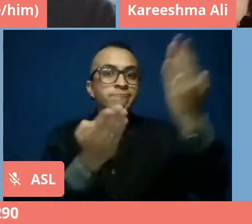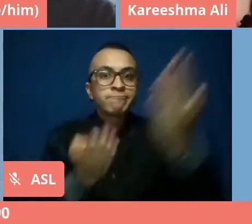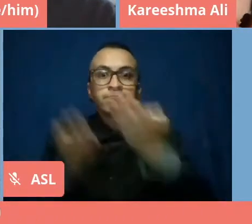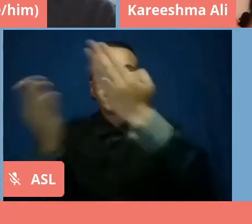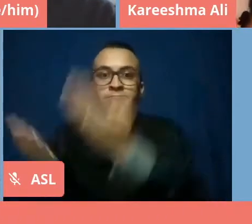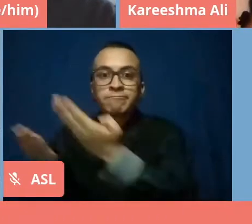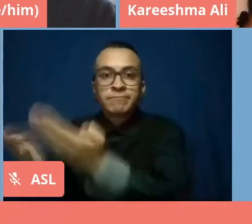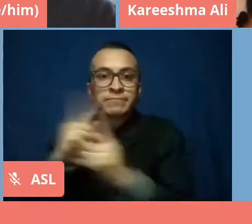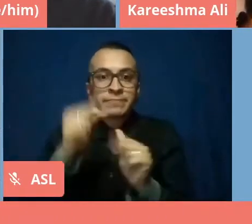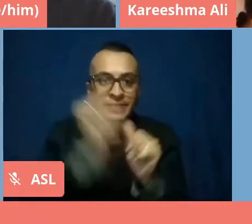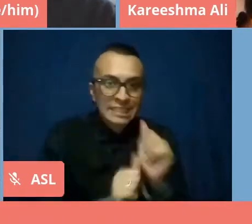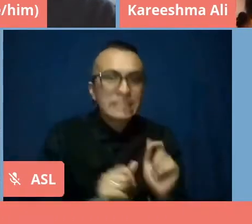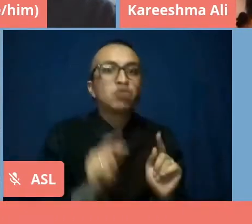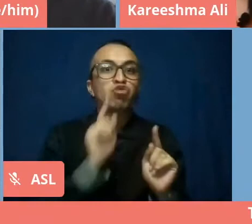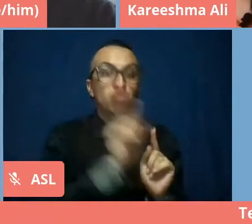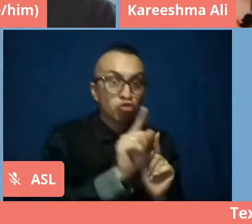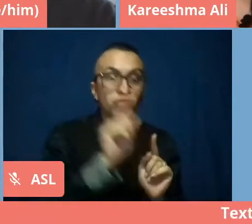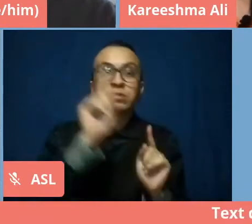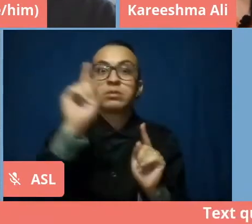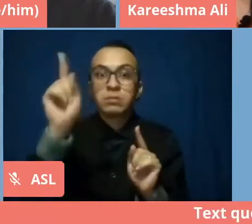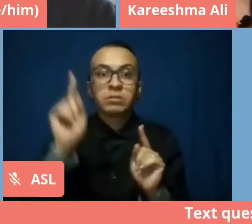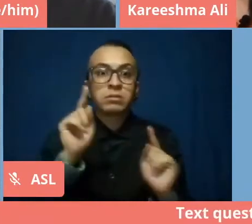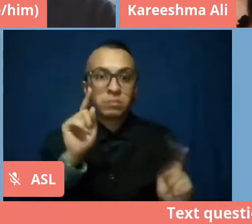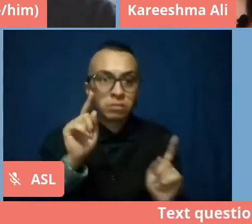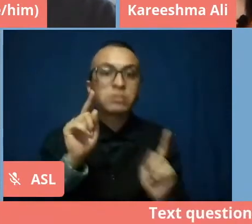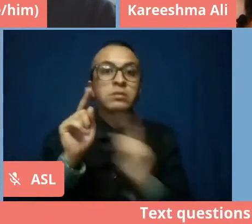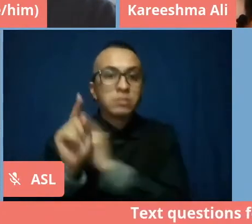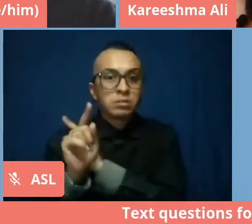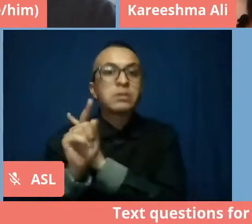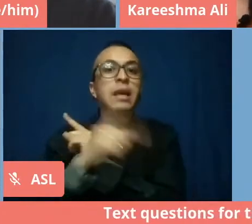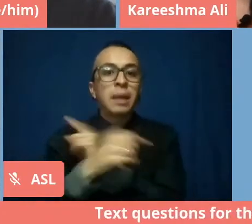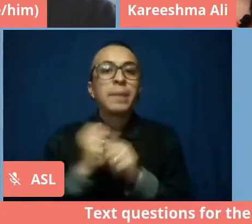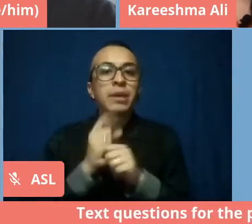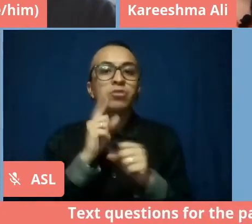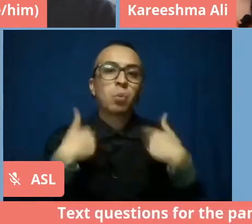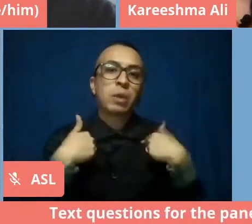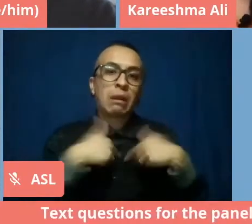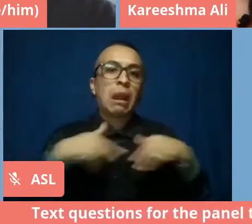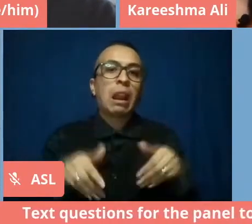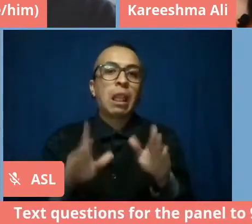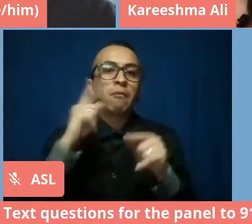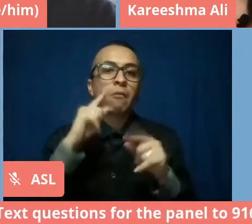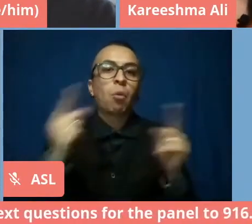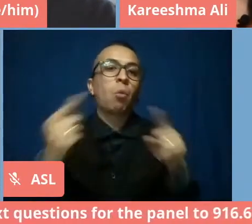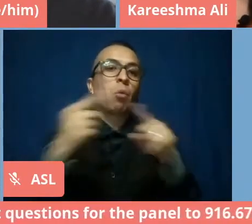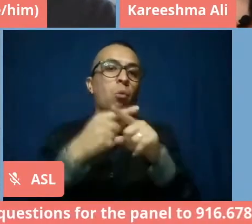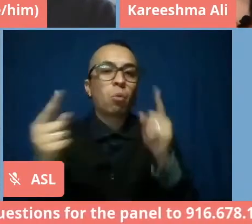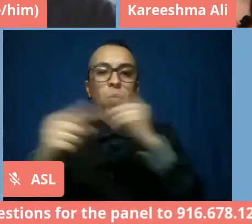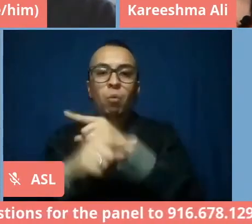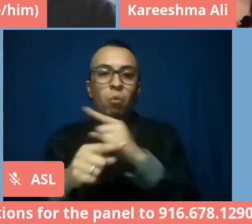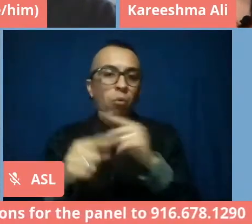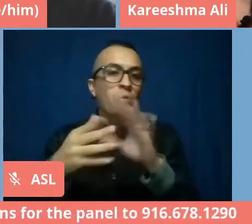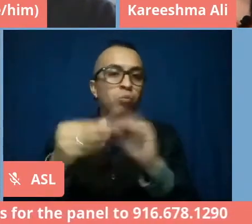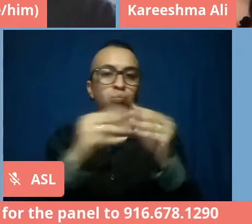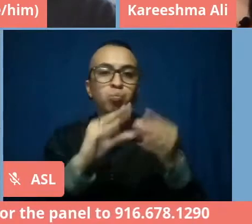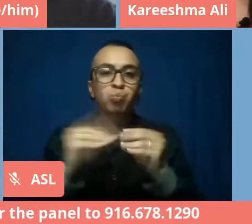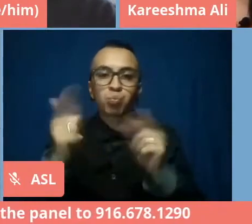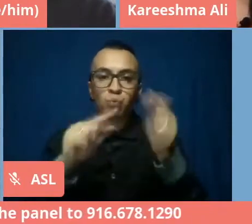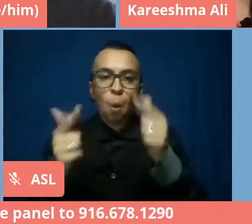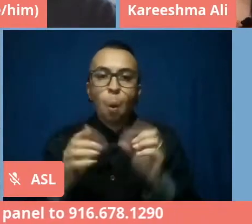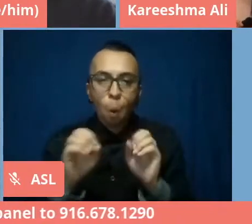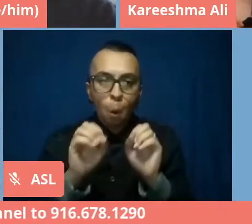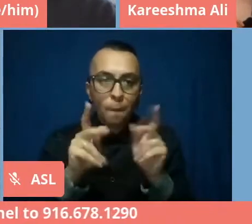it. And then we can open it up for some more cross conversation as well. But one of the first challenges that's coming in, and I'll ask you, Karishma, to speak to